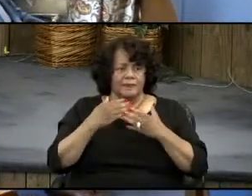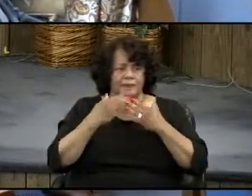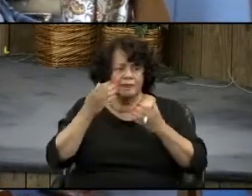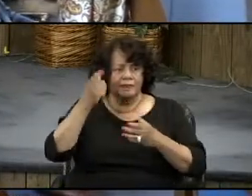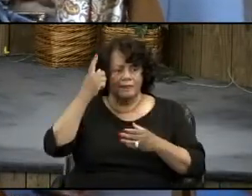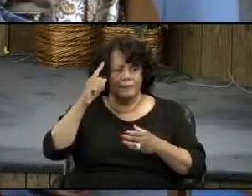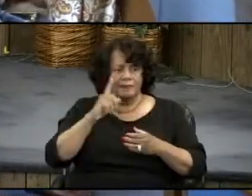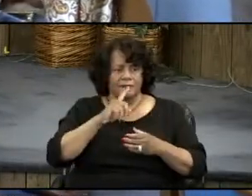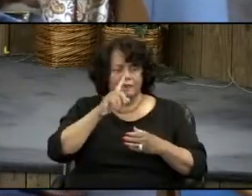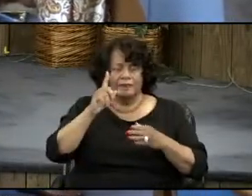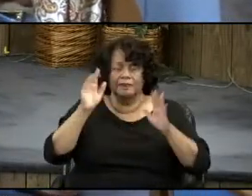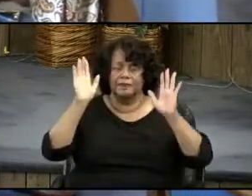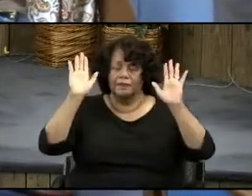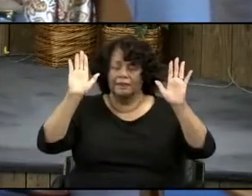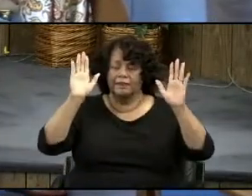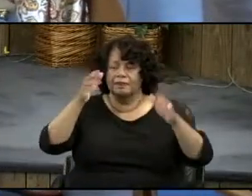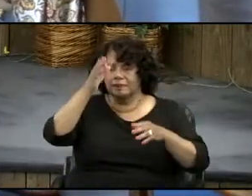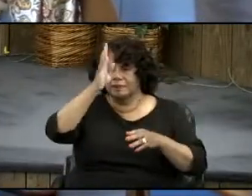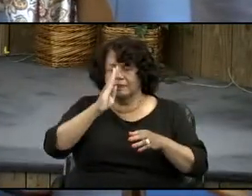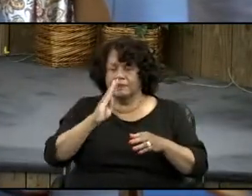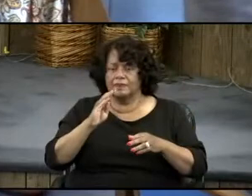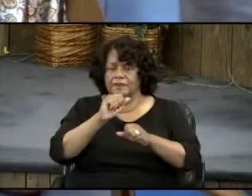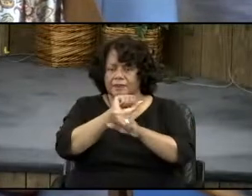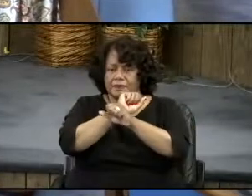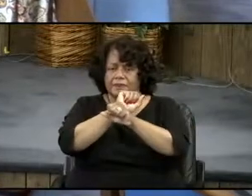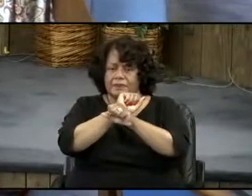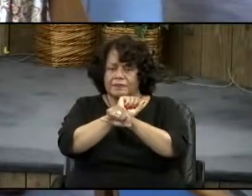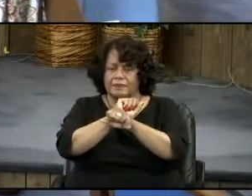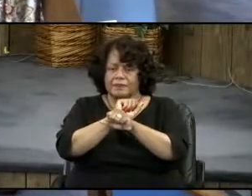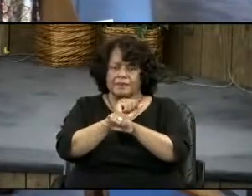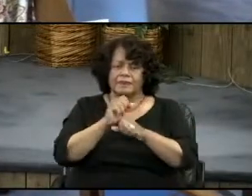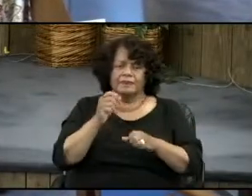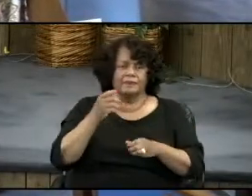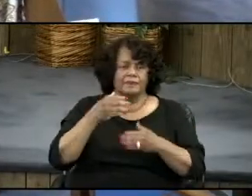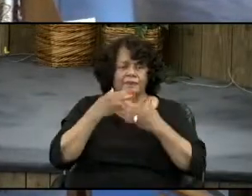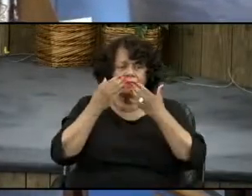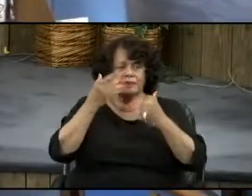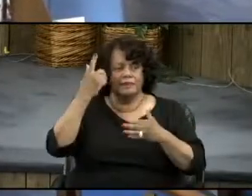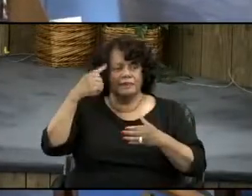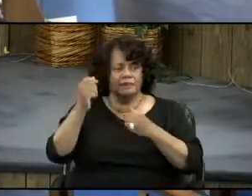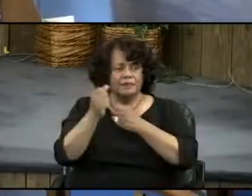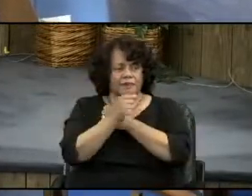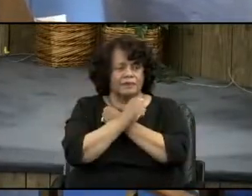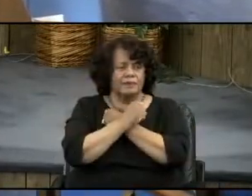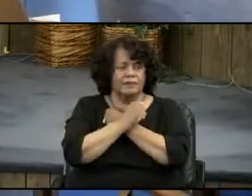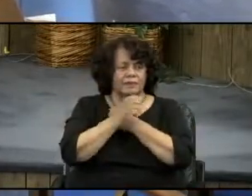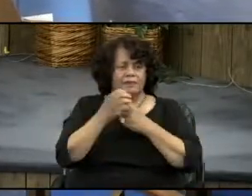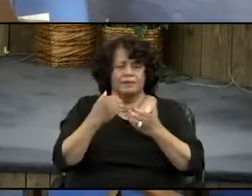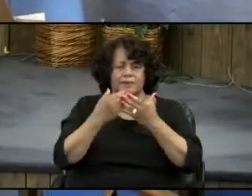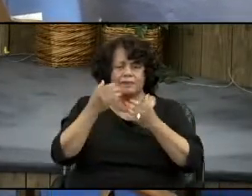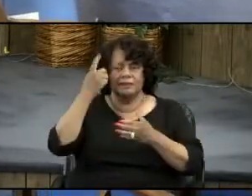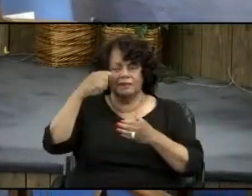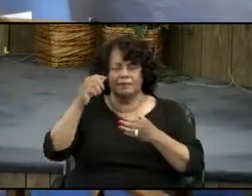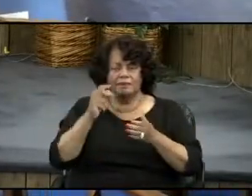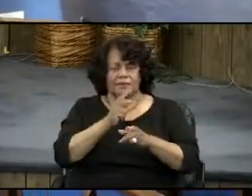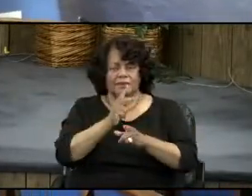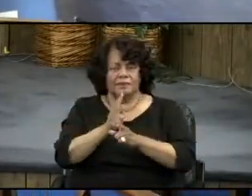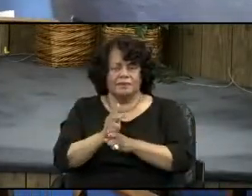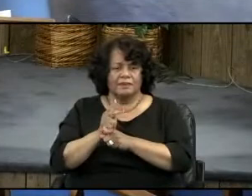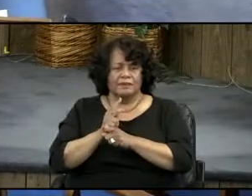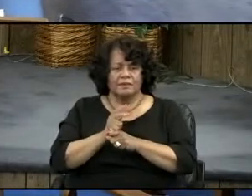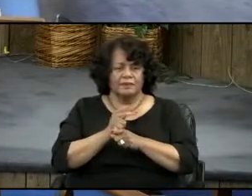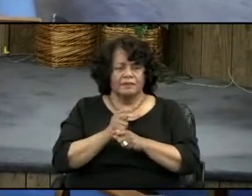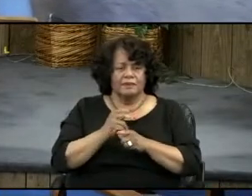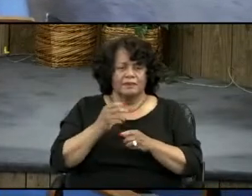God. We thank you for your protection, Father. We thank you for your love. We thank you for your kindness. For